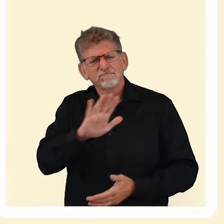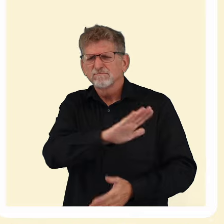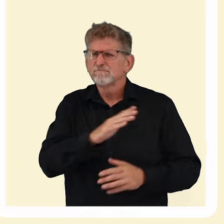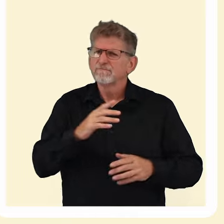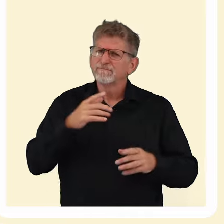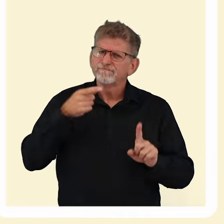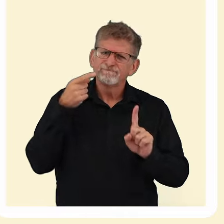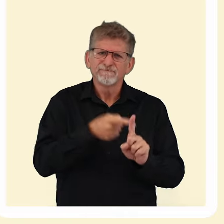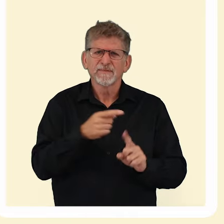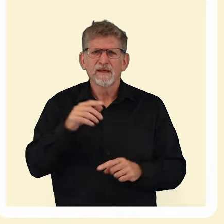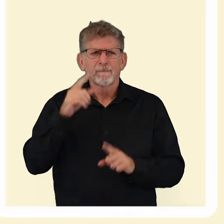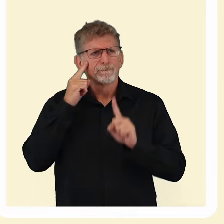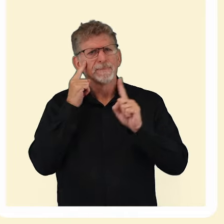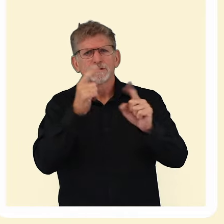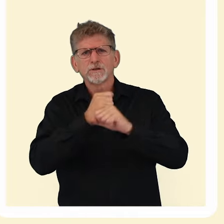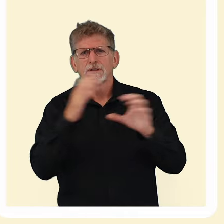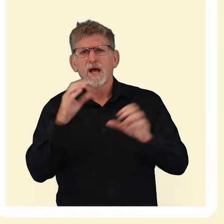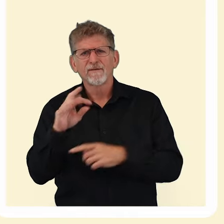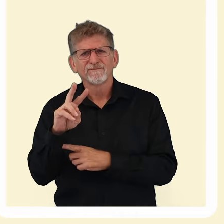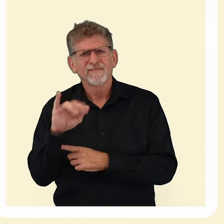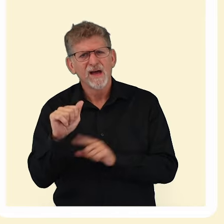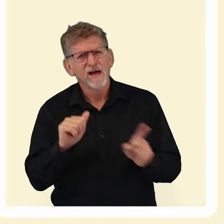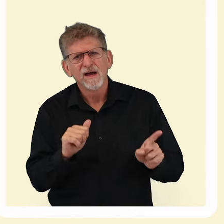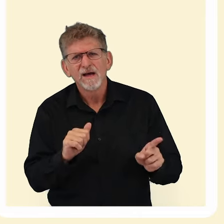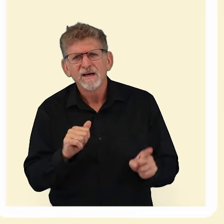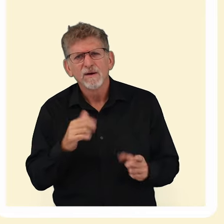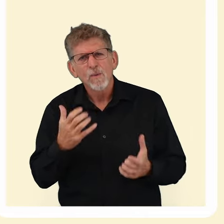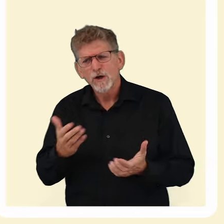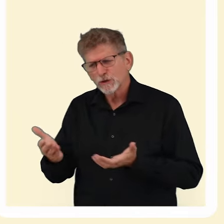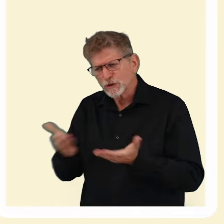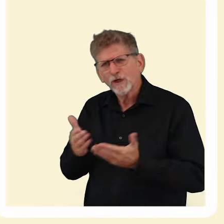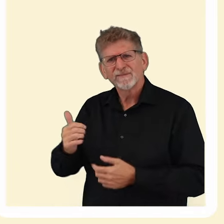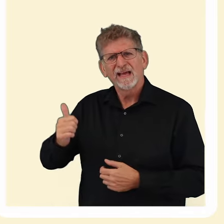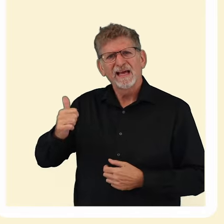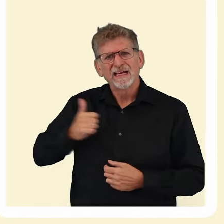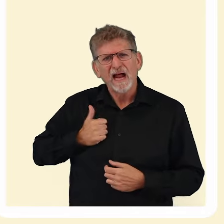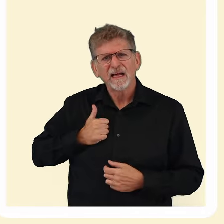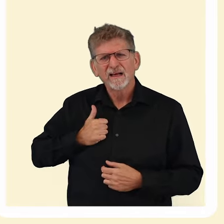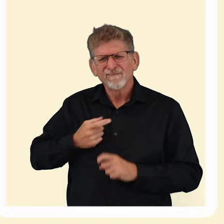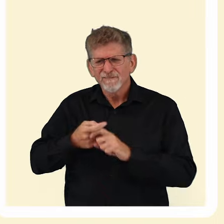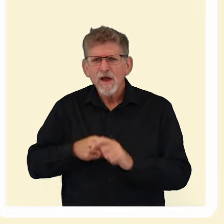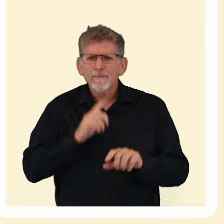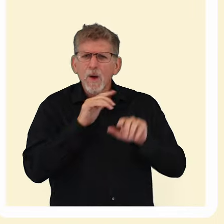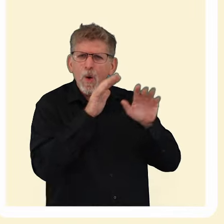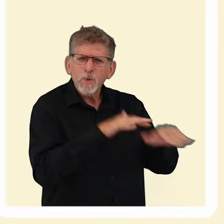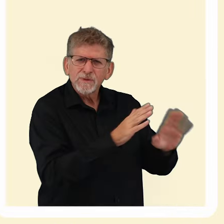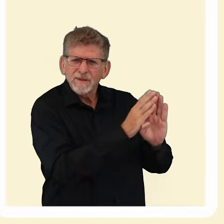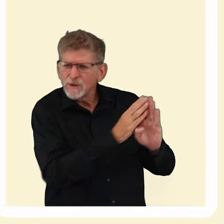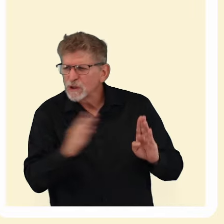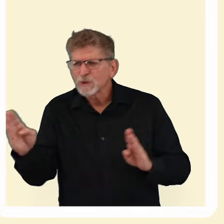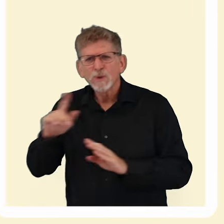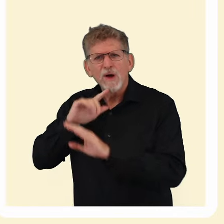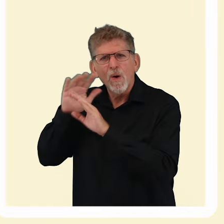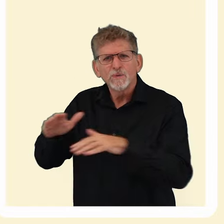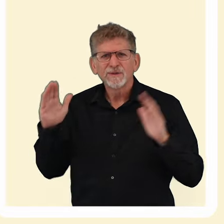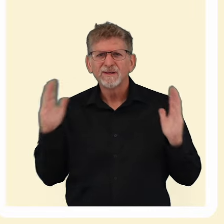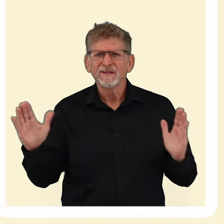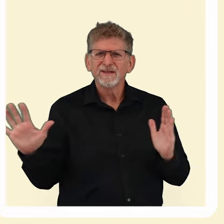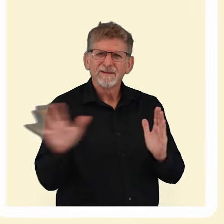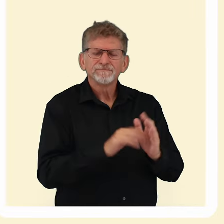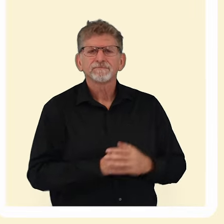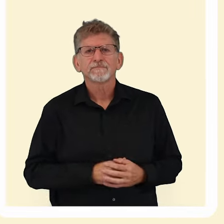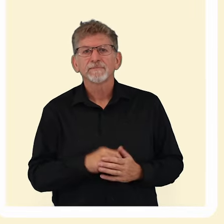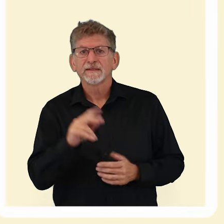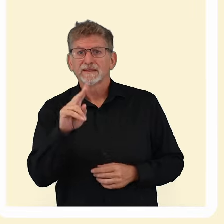at heart the mission of VIA, which is serving Canadians from ocean to ocean. The other element is certainly